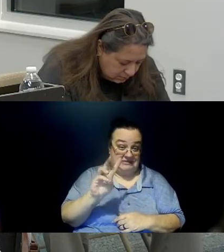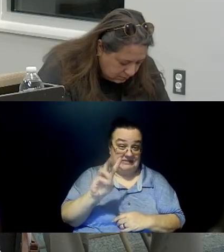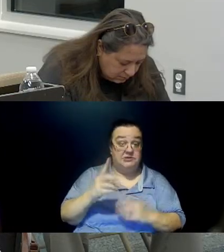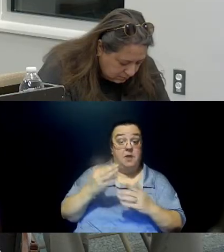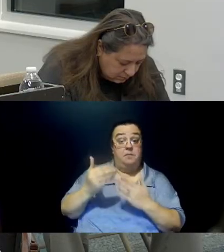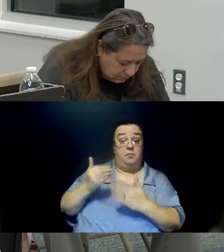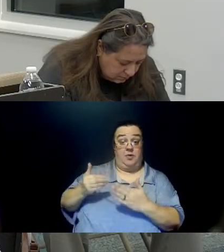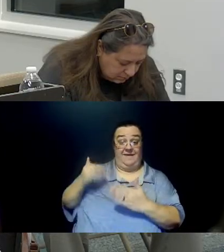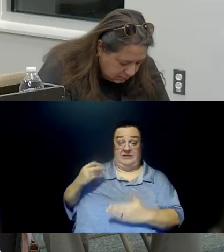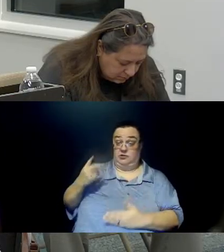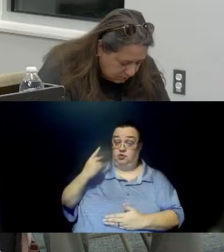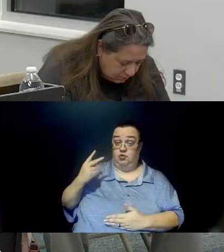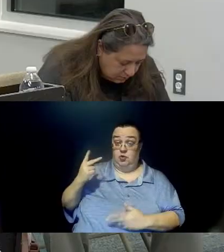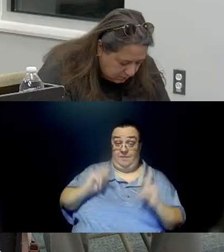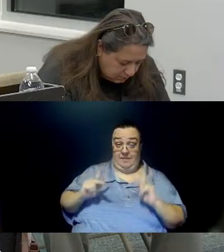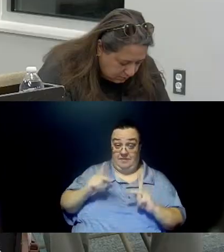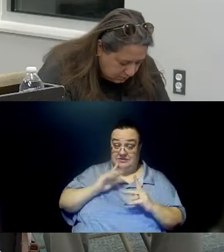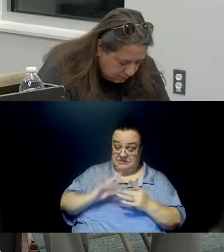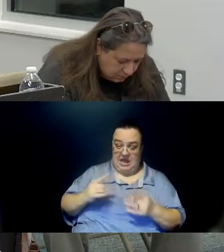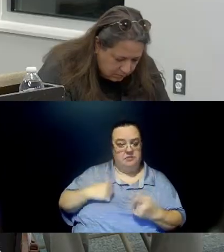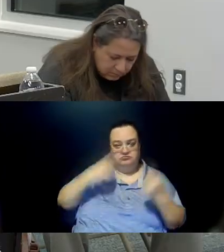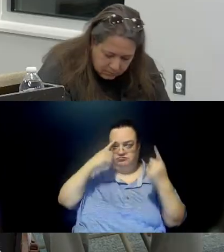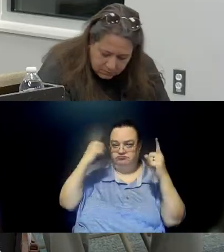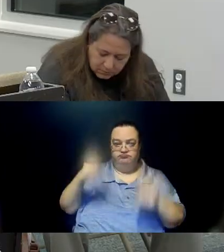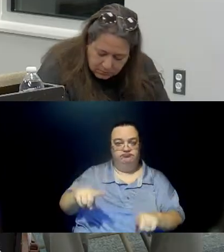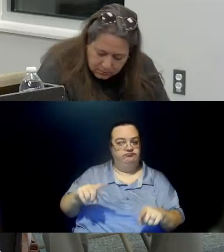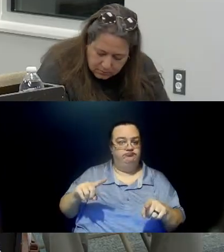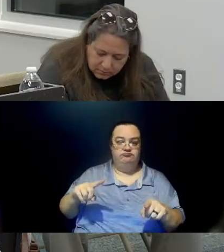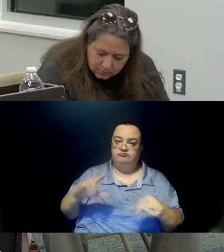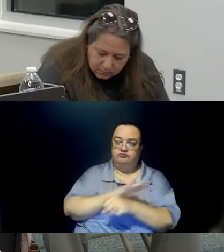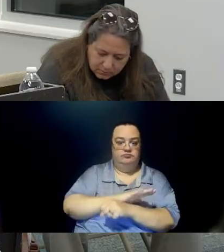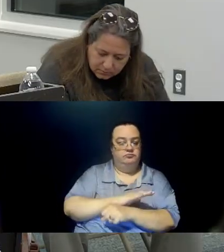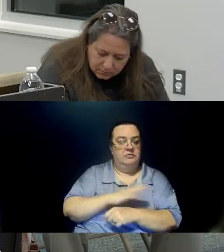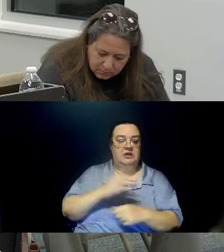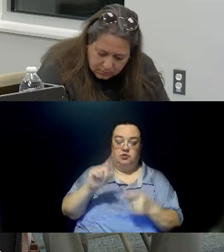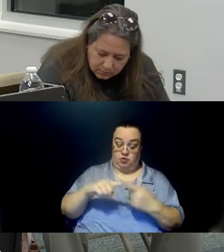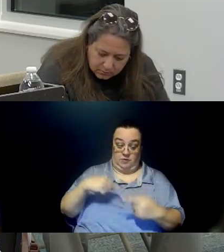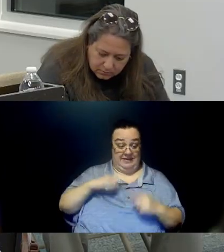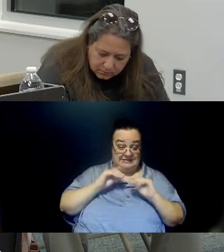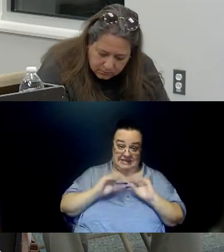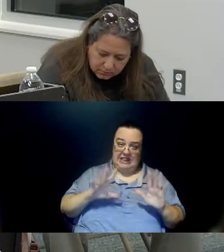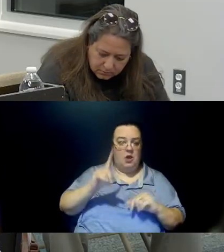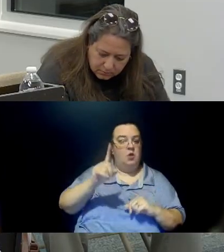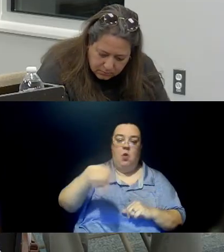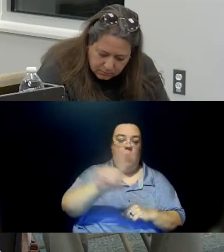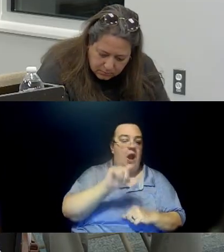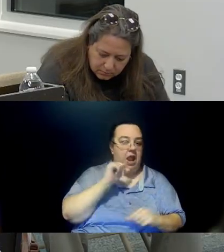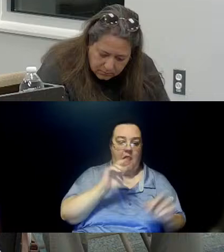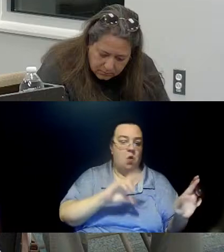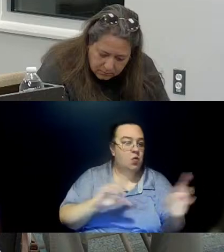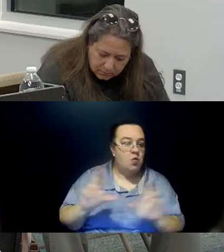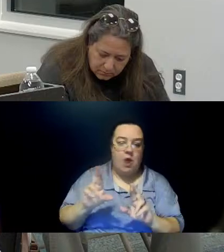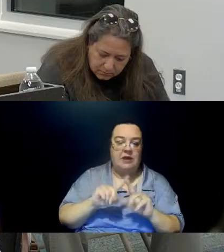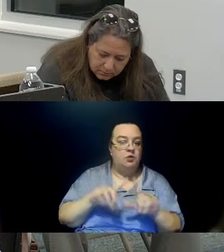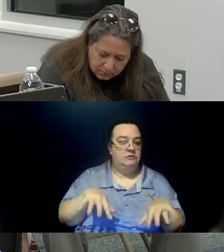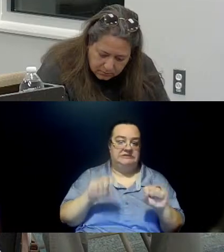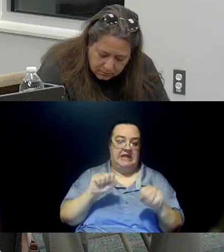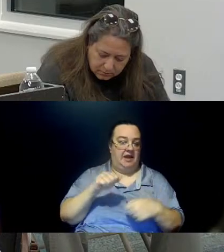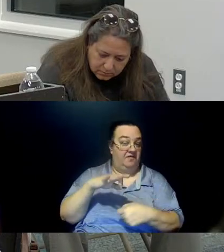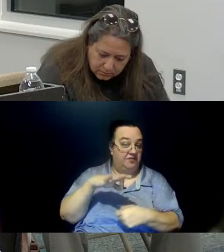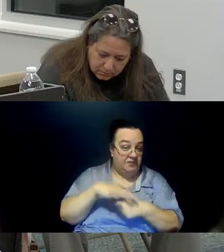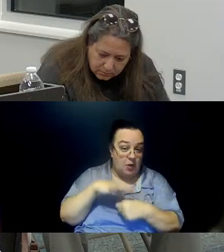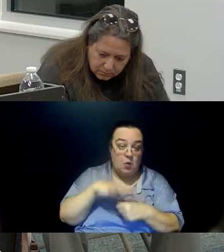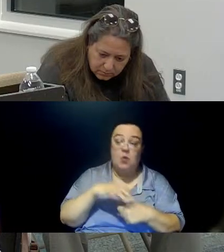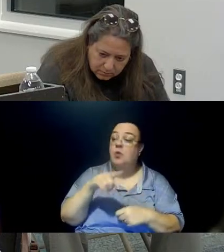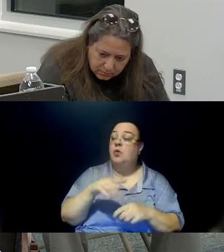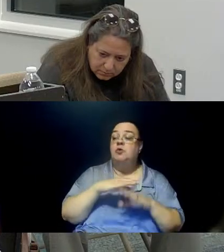I wholeheartedly agree. To me, it's clear you're not ready to take a vote. You don't